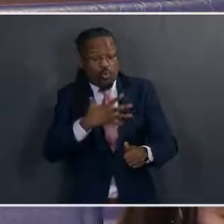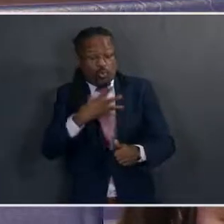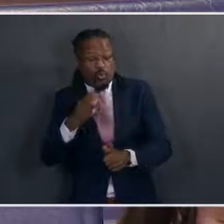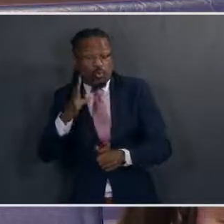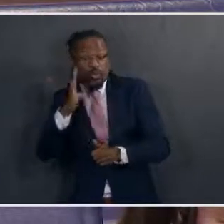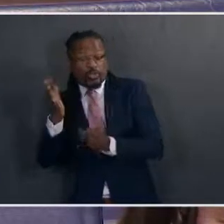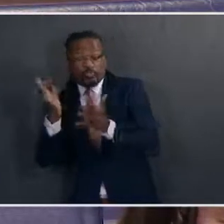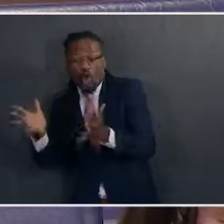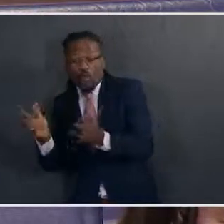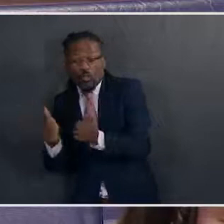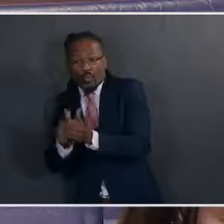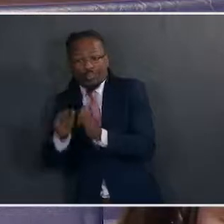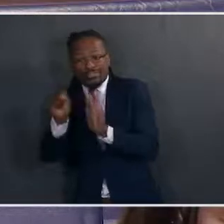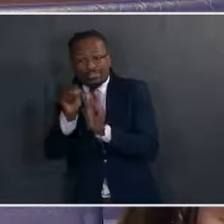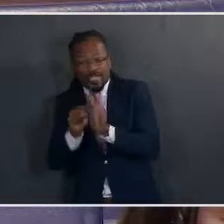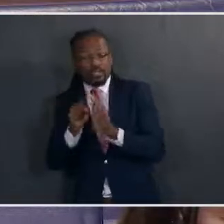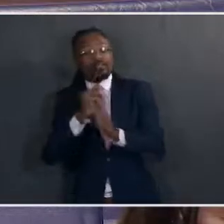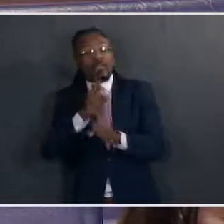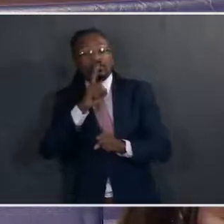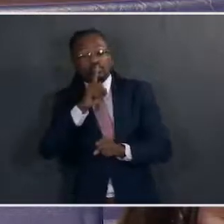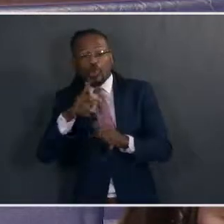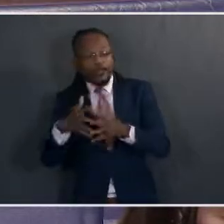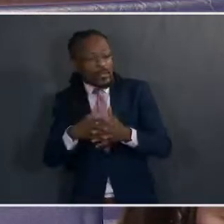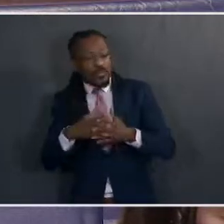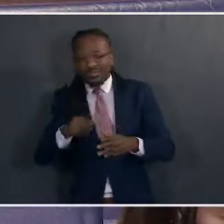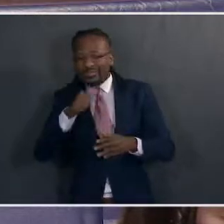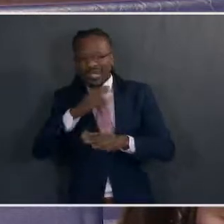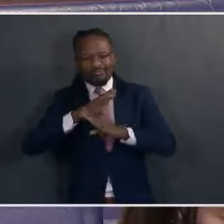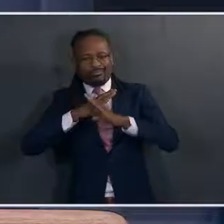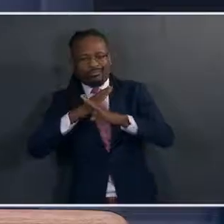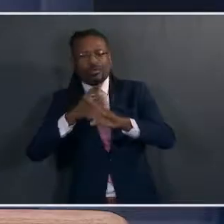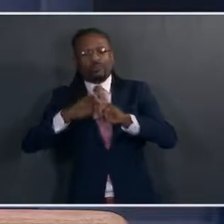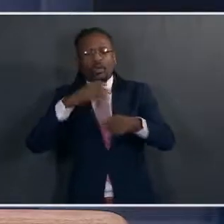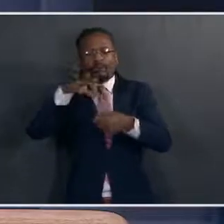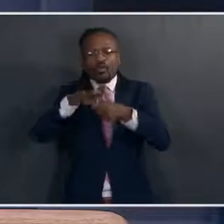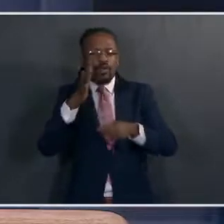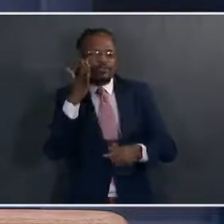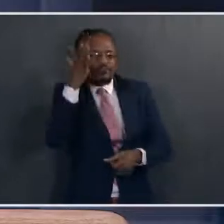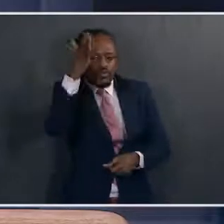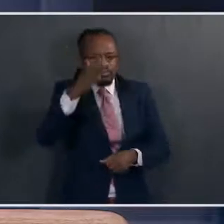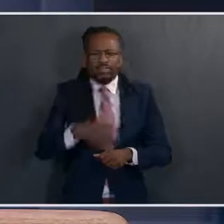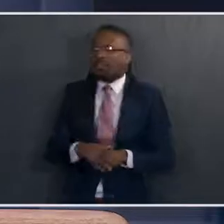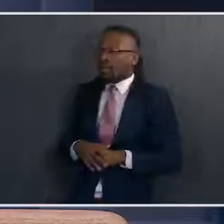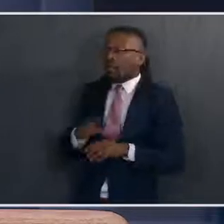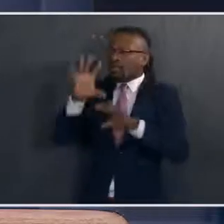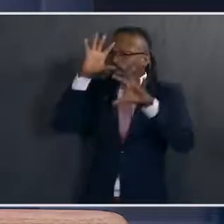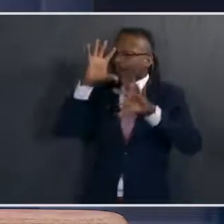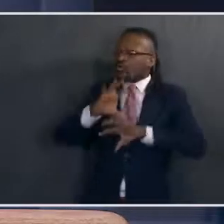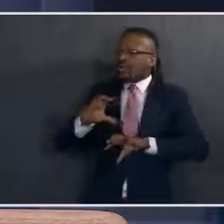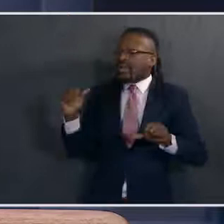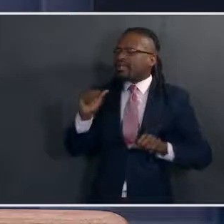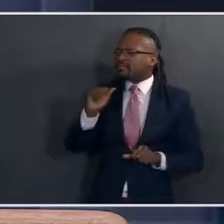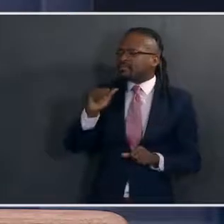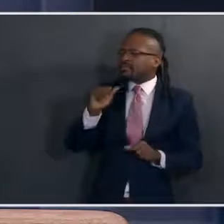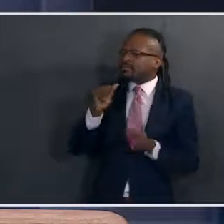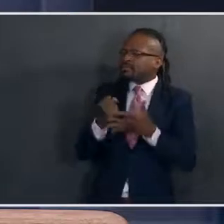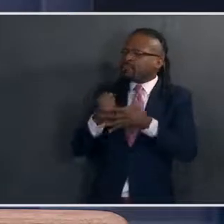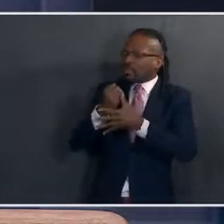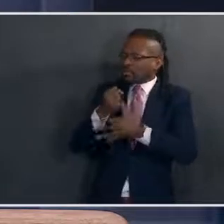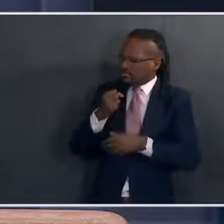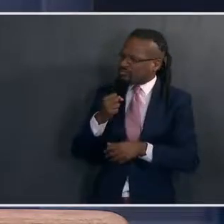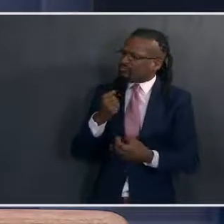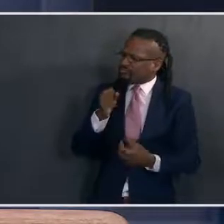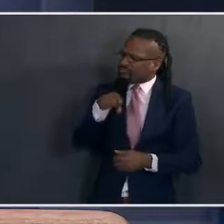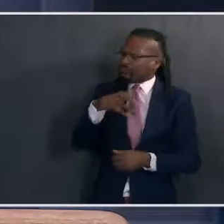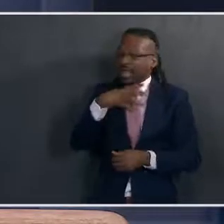ensure Americans aren't restricted from voting in future elections? Well, the president's priority is certainly ensuring, and the vice president's